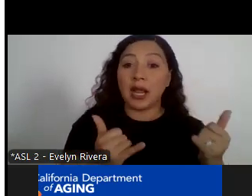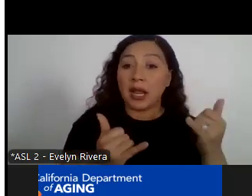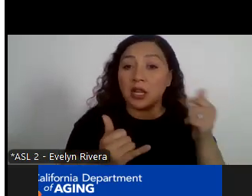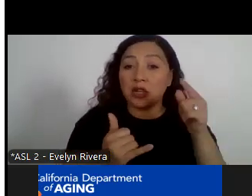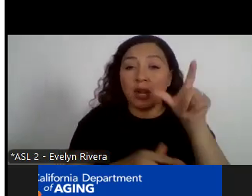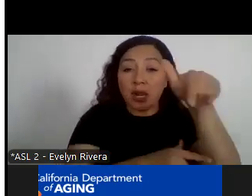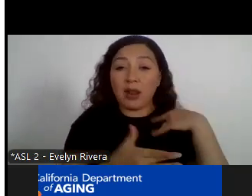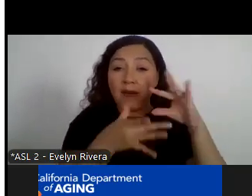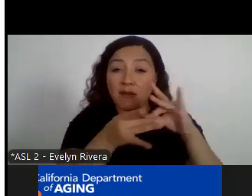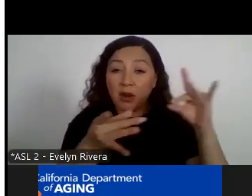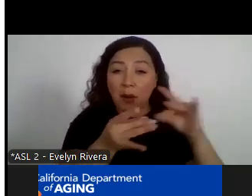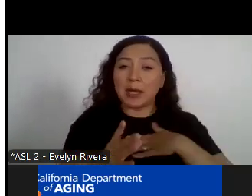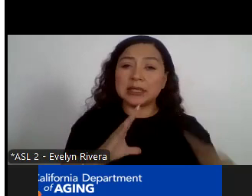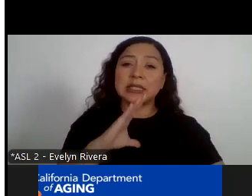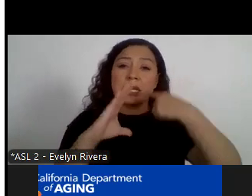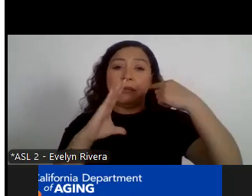is